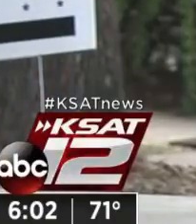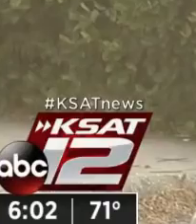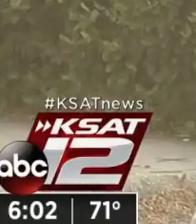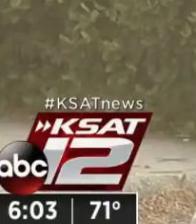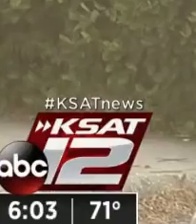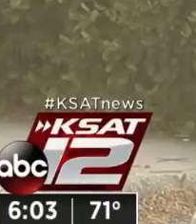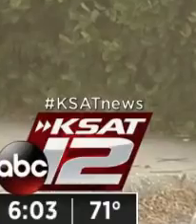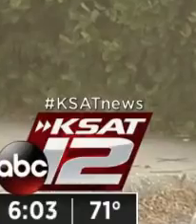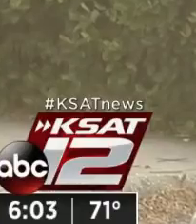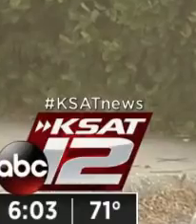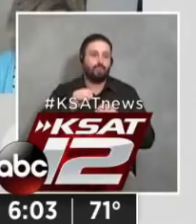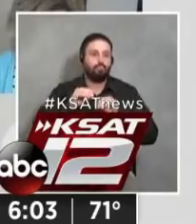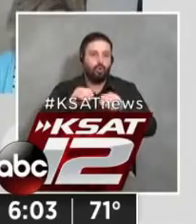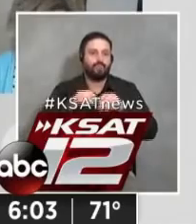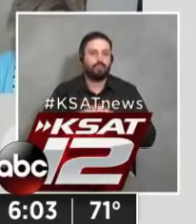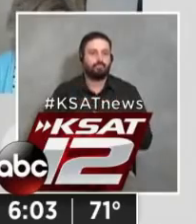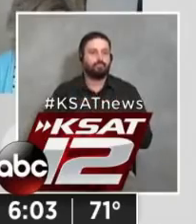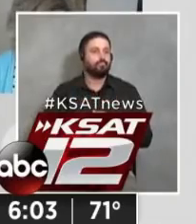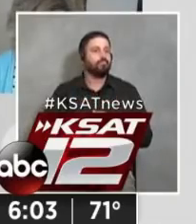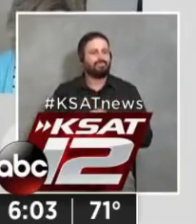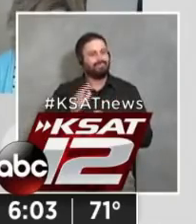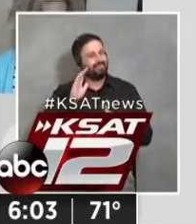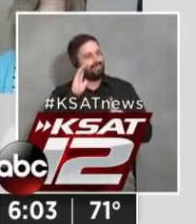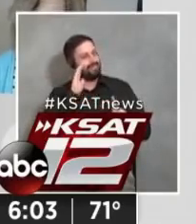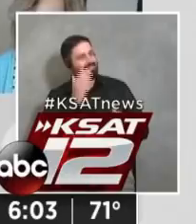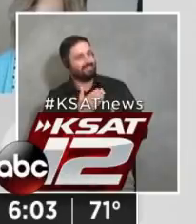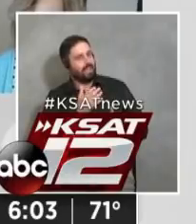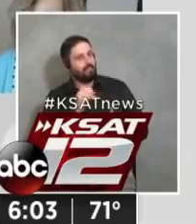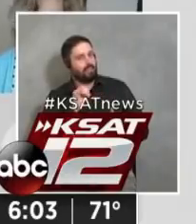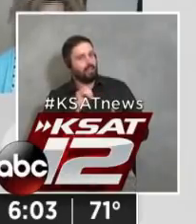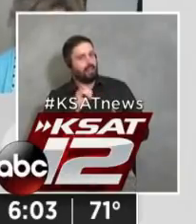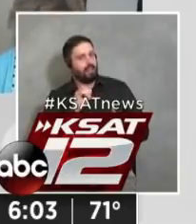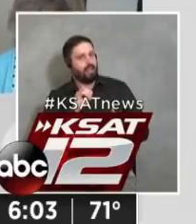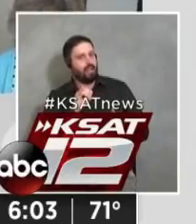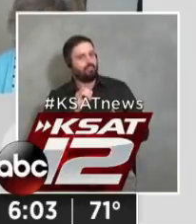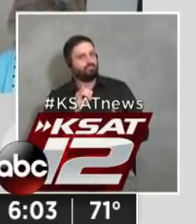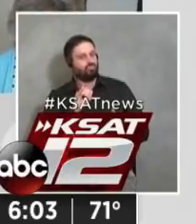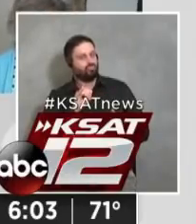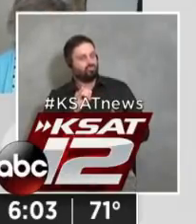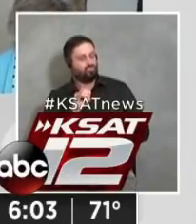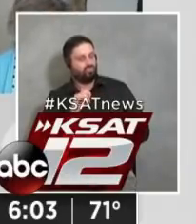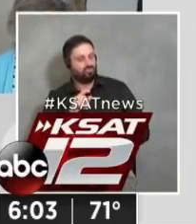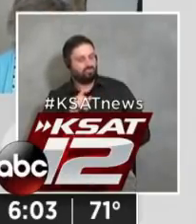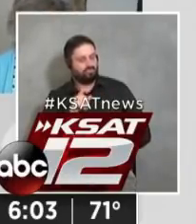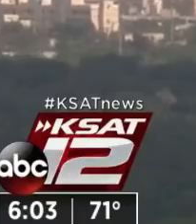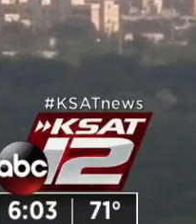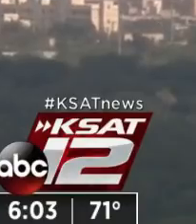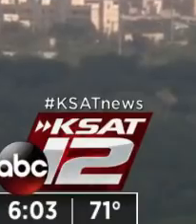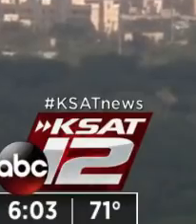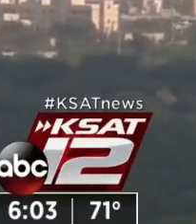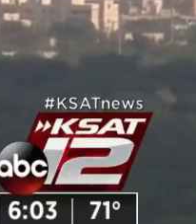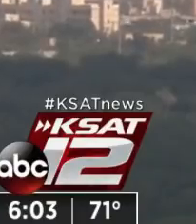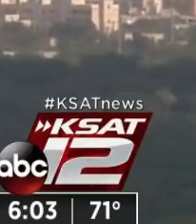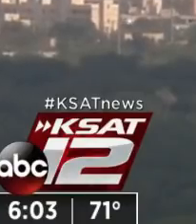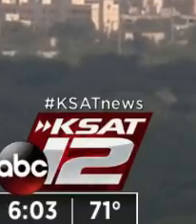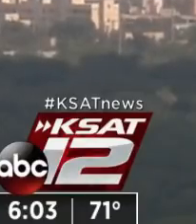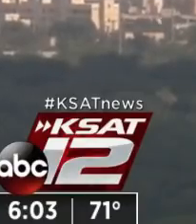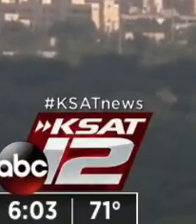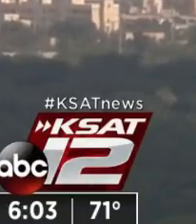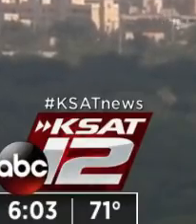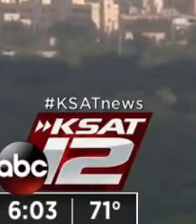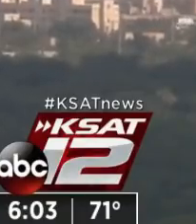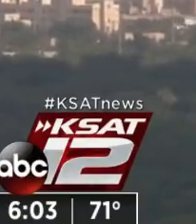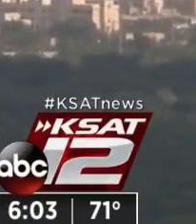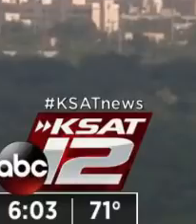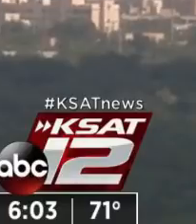election rules, like polling hours. It just seems like it's really out to get the working class. Then there was a series of bills staff say could negatively impact the